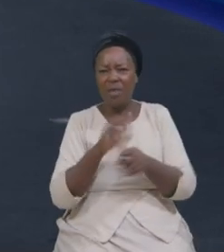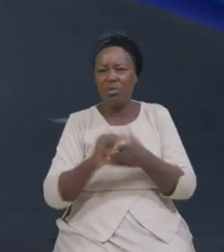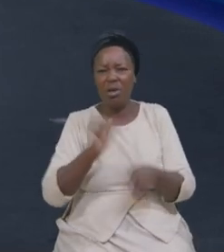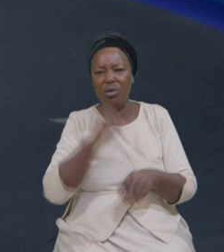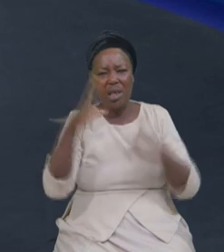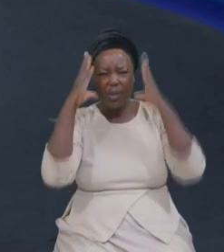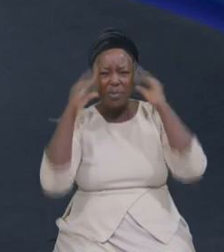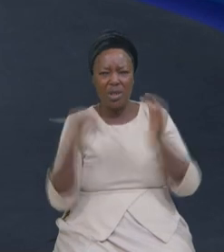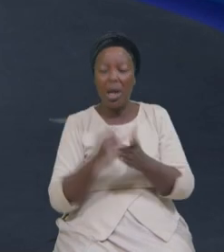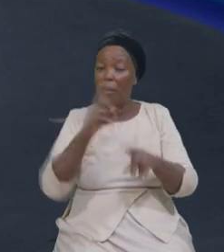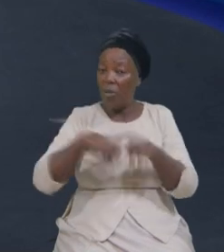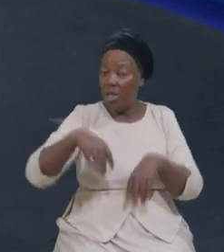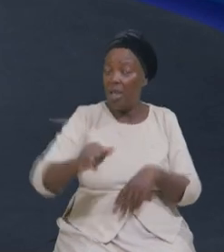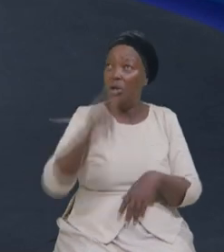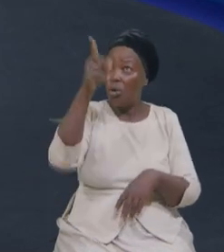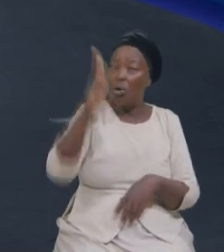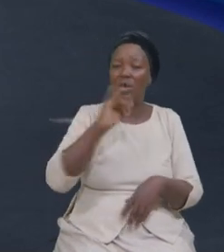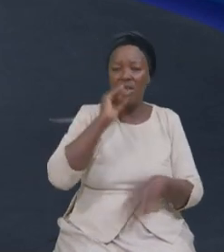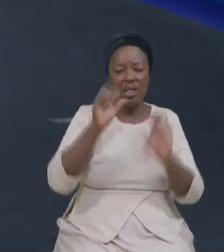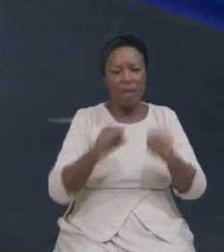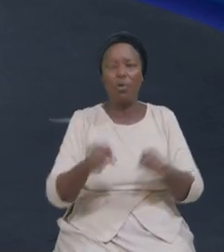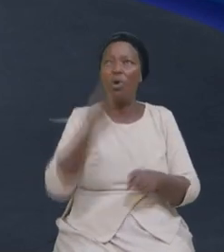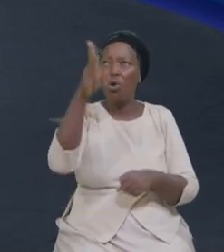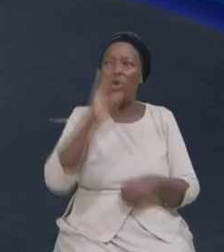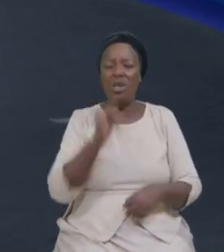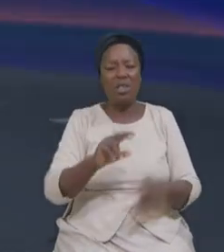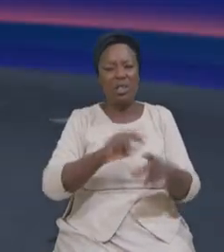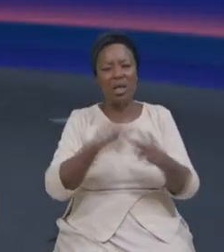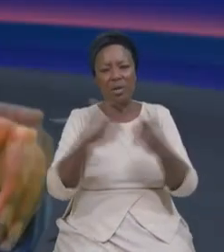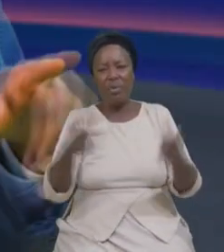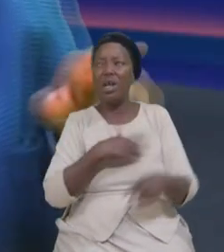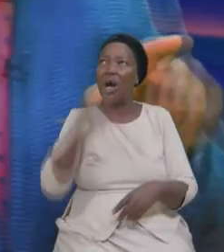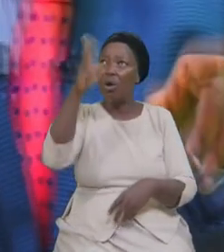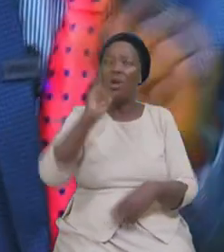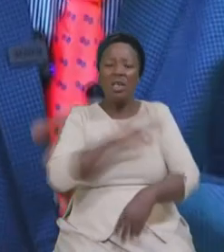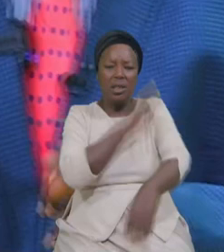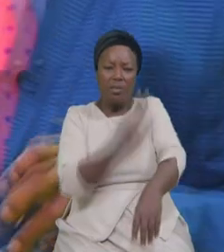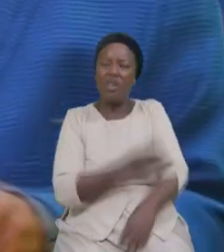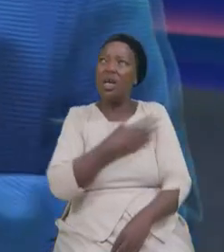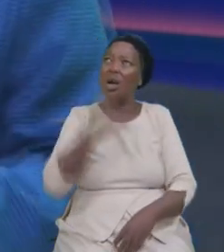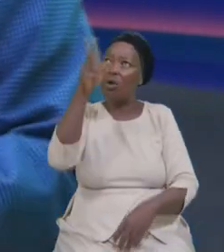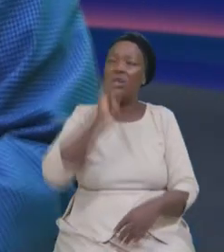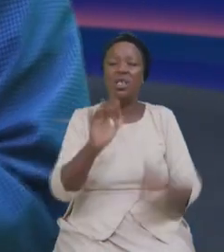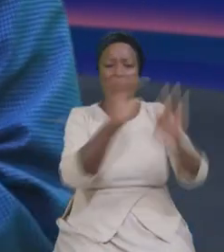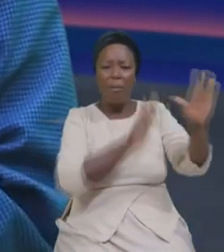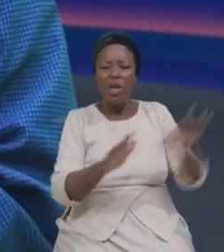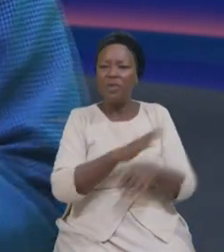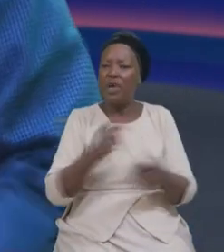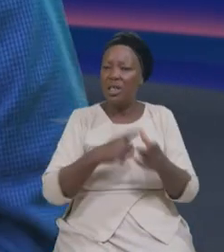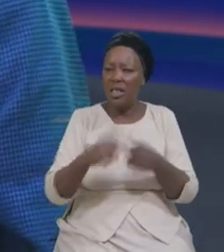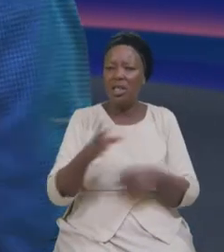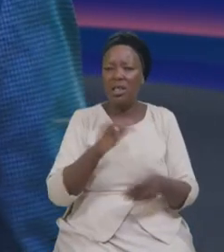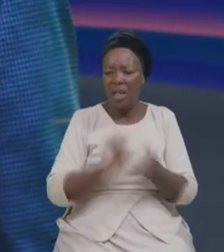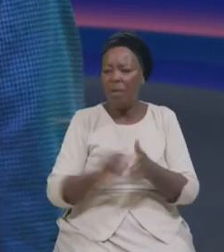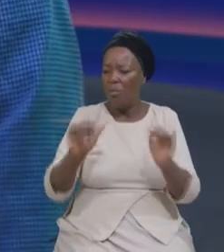able. God is willing, God is mighty, and God is merciful, and there is no problem we